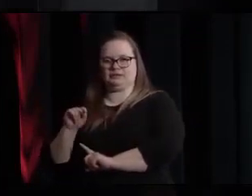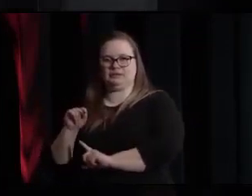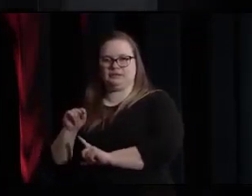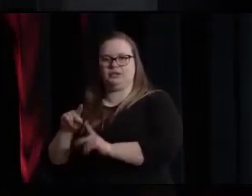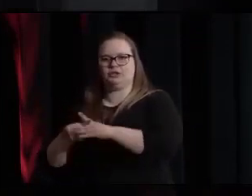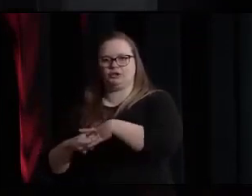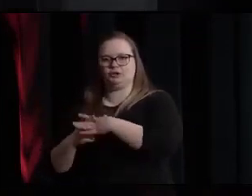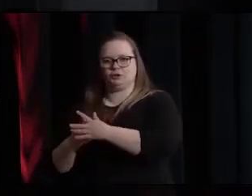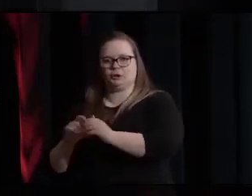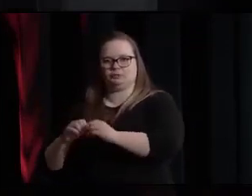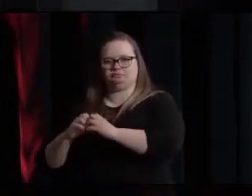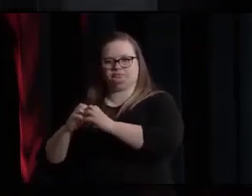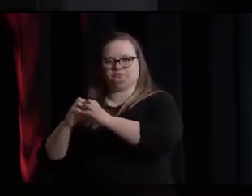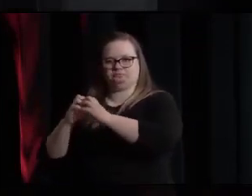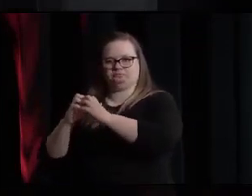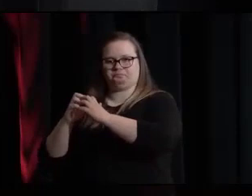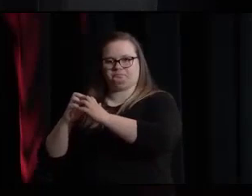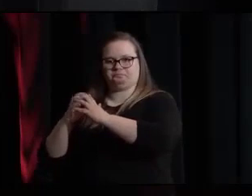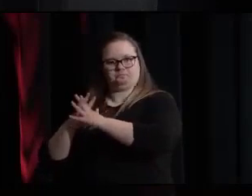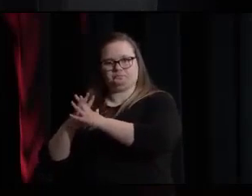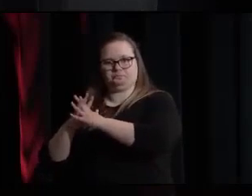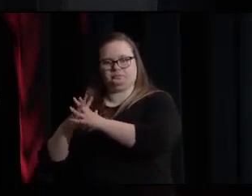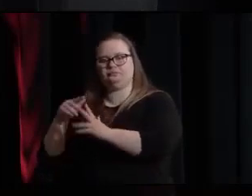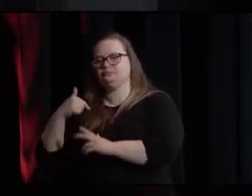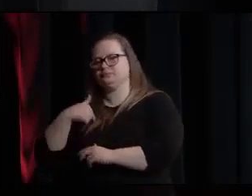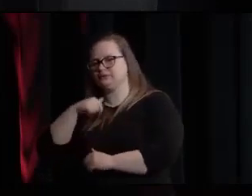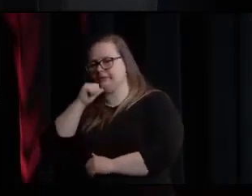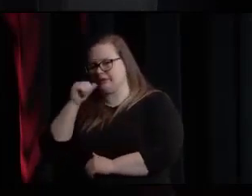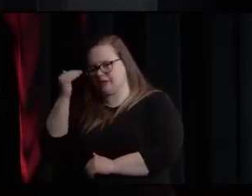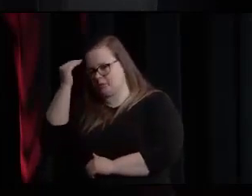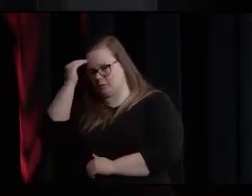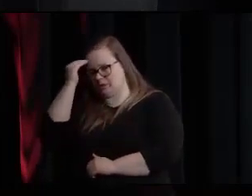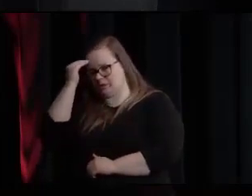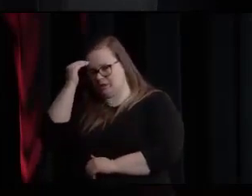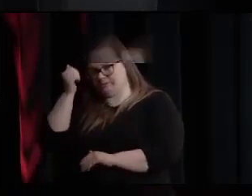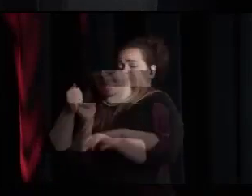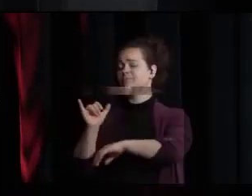not aware of it, below the level of consciousness.